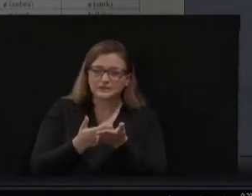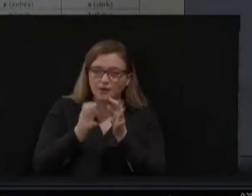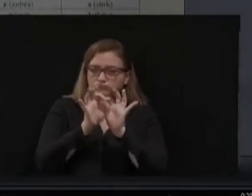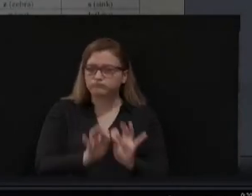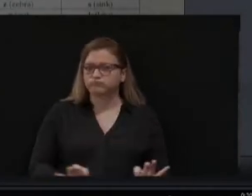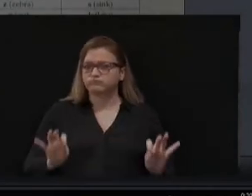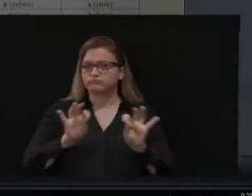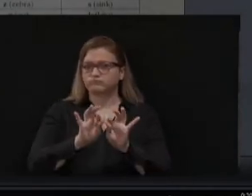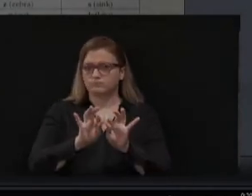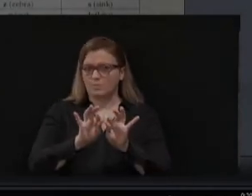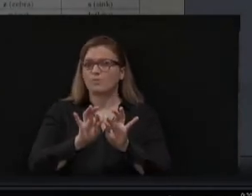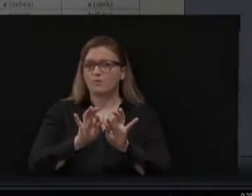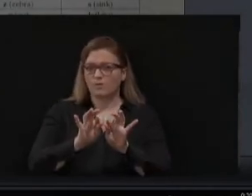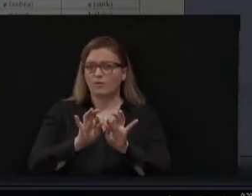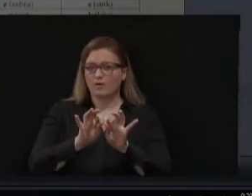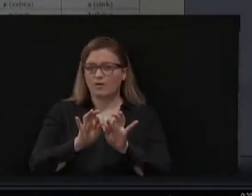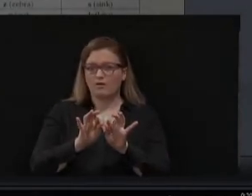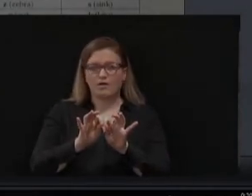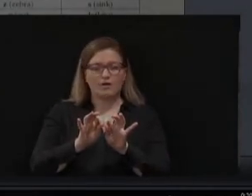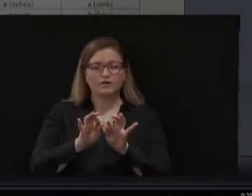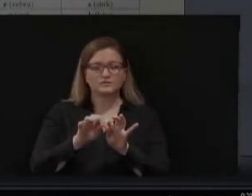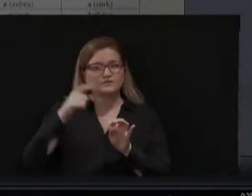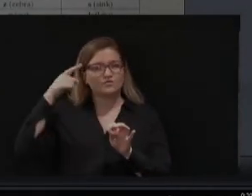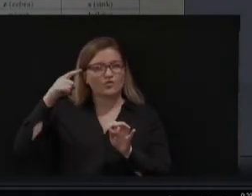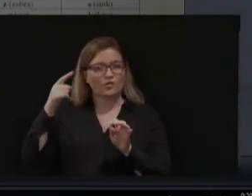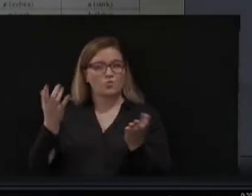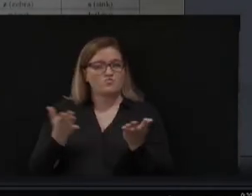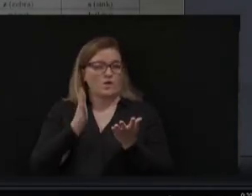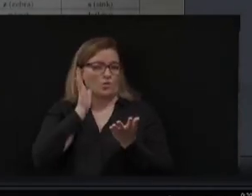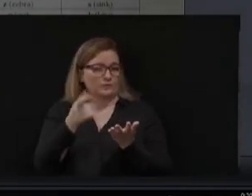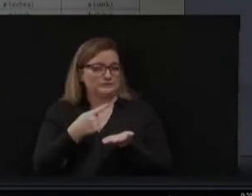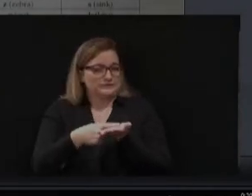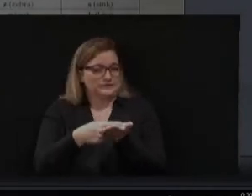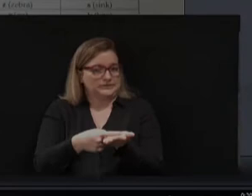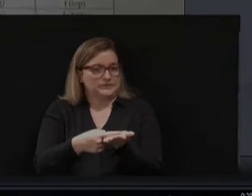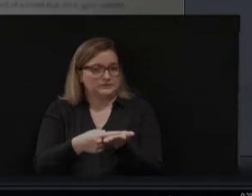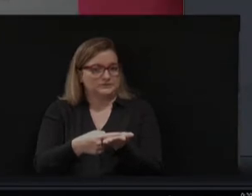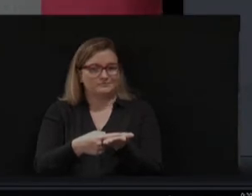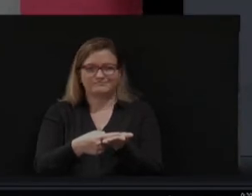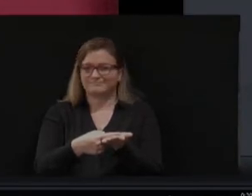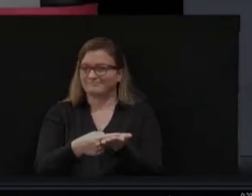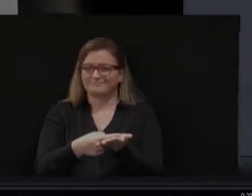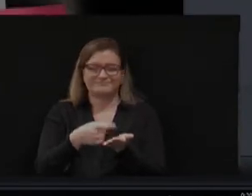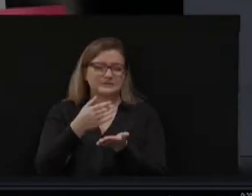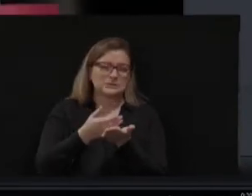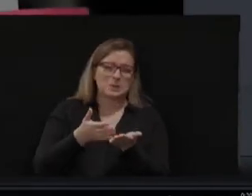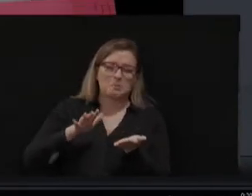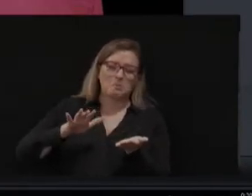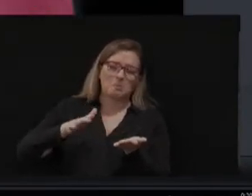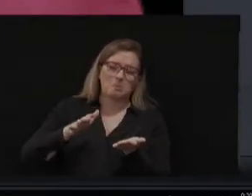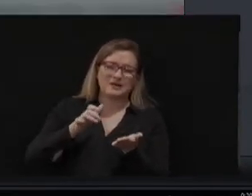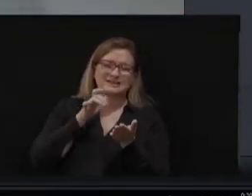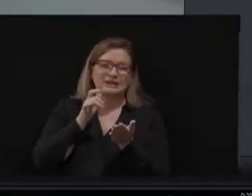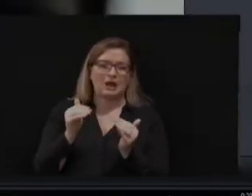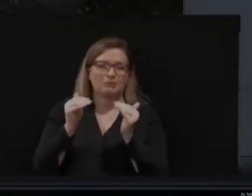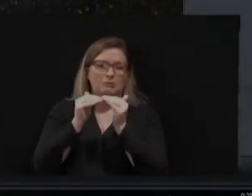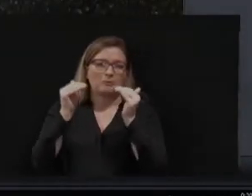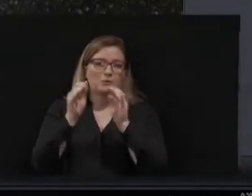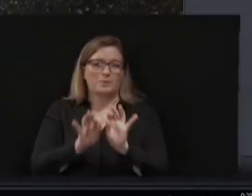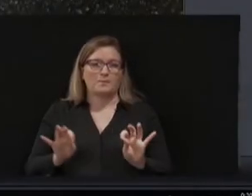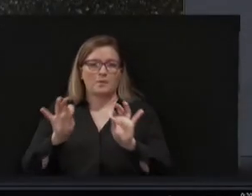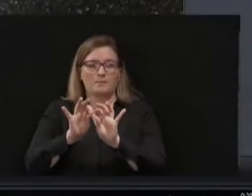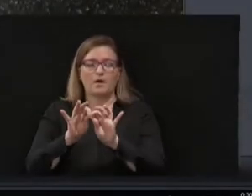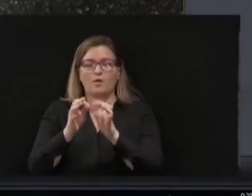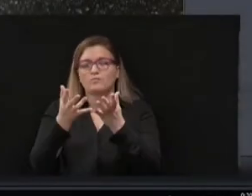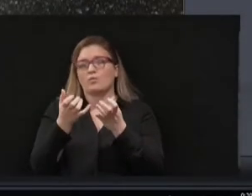important for what we are going to be talking about. Some of it is not as important, but I wanted to kind of go over the meanings